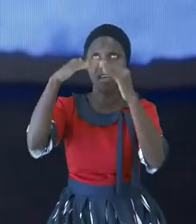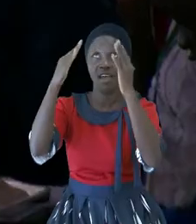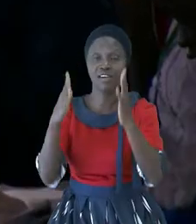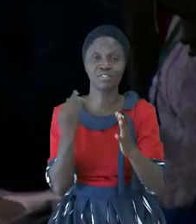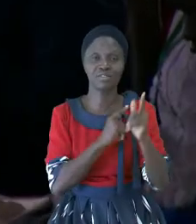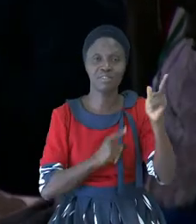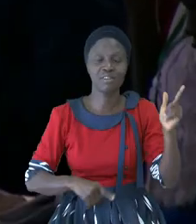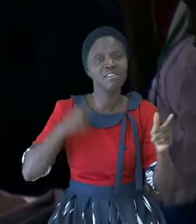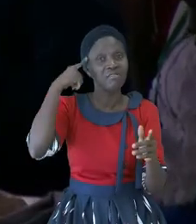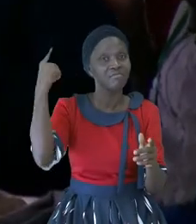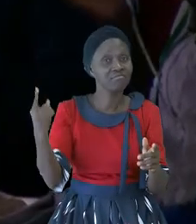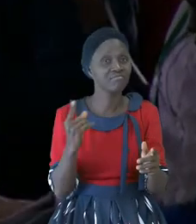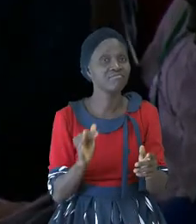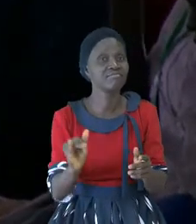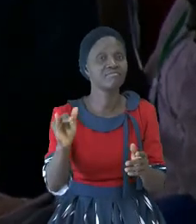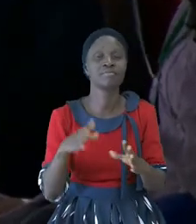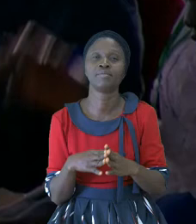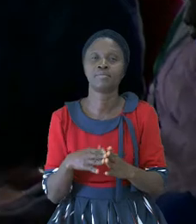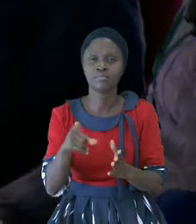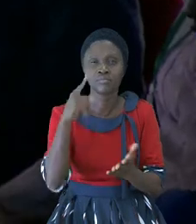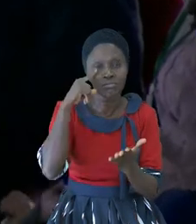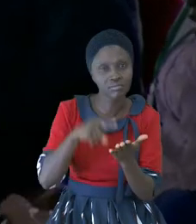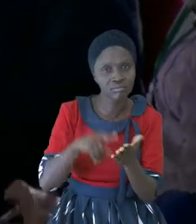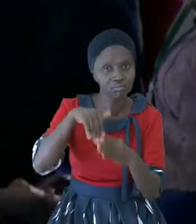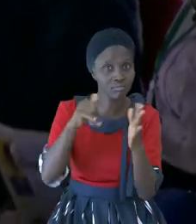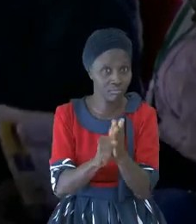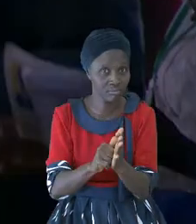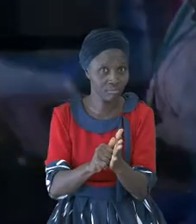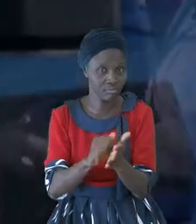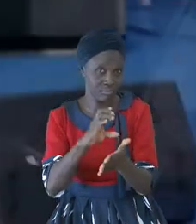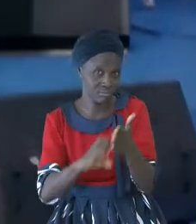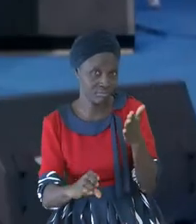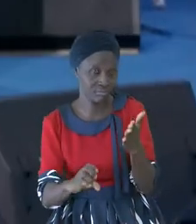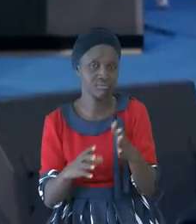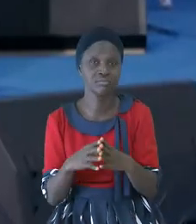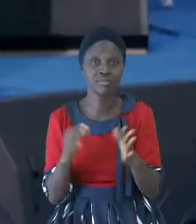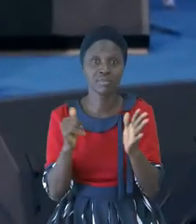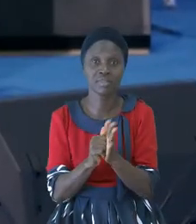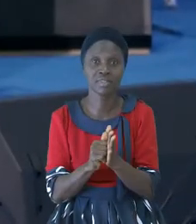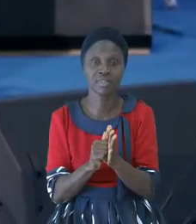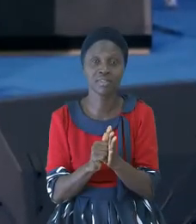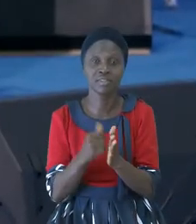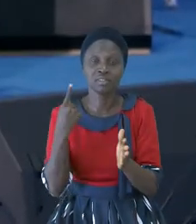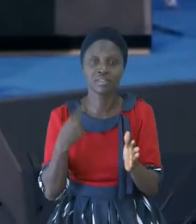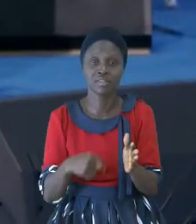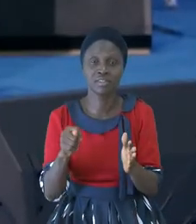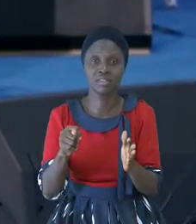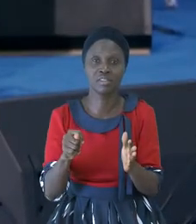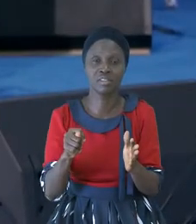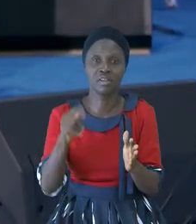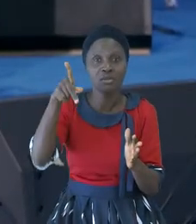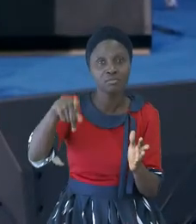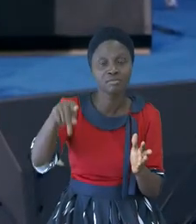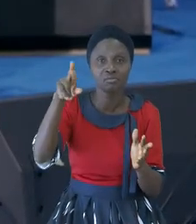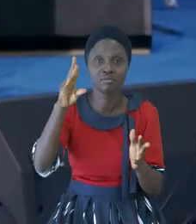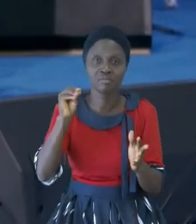Lord forever. You notice in that psalm the pronoun I at